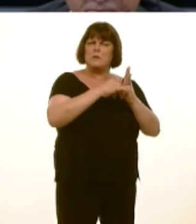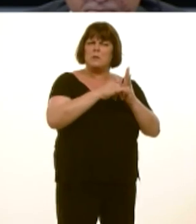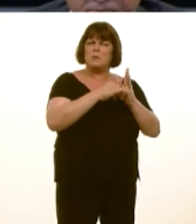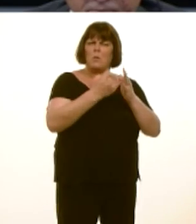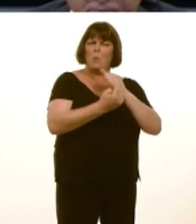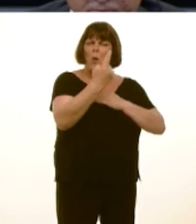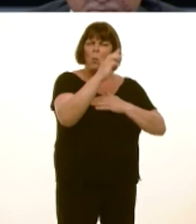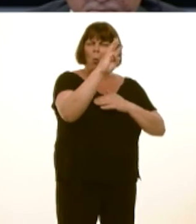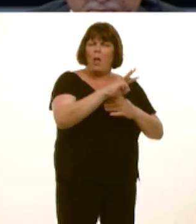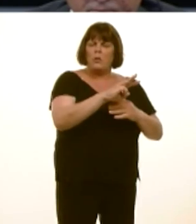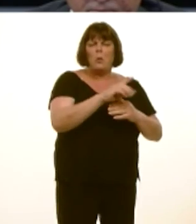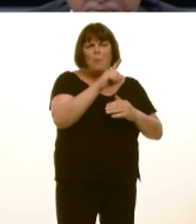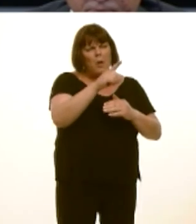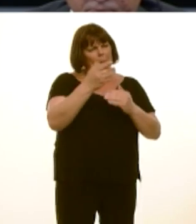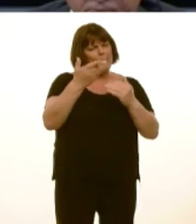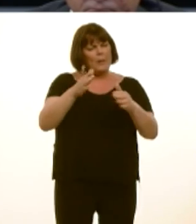have you had, if any, with the